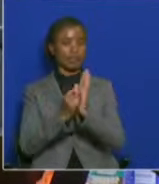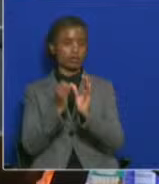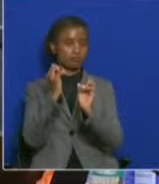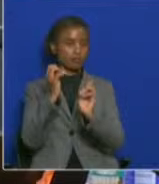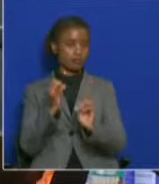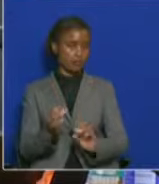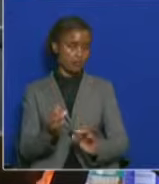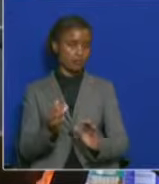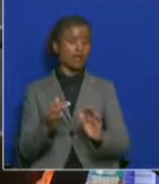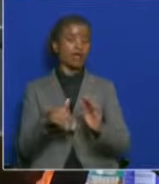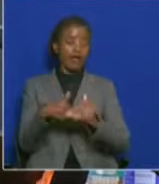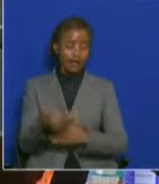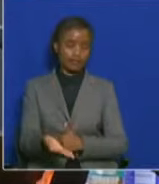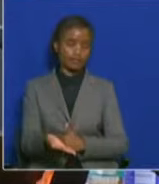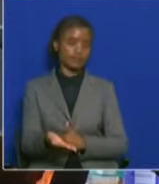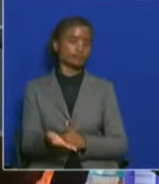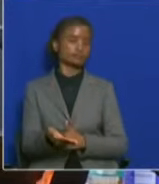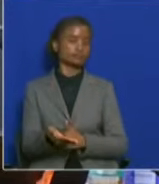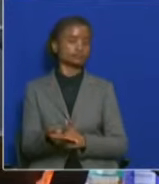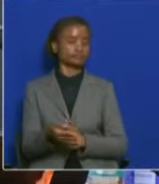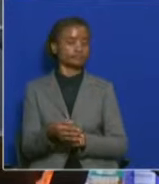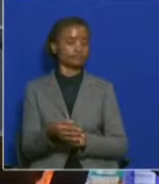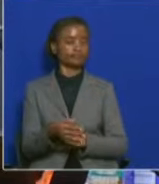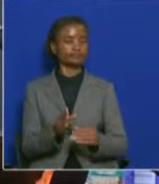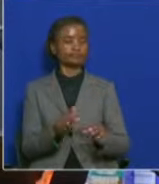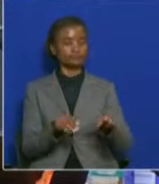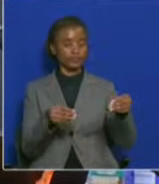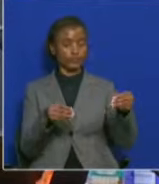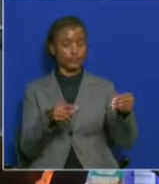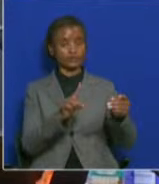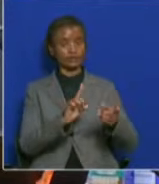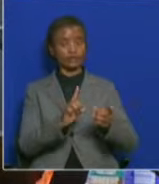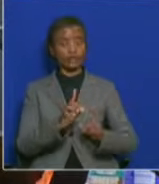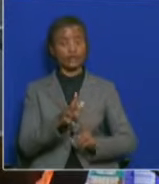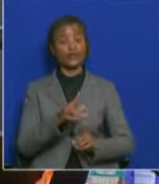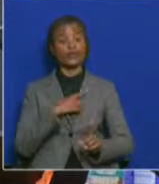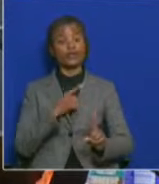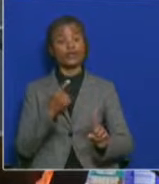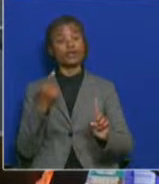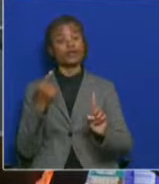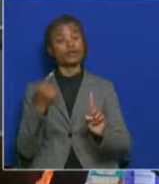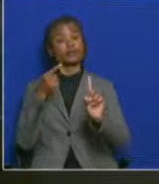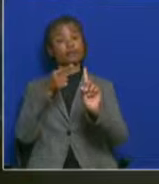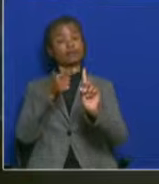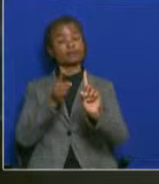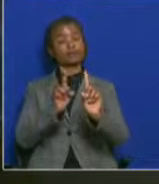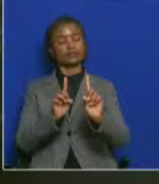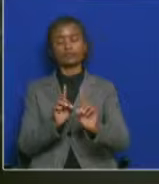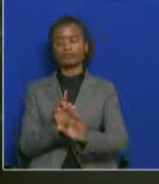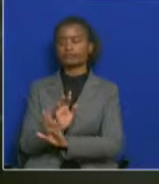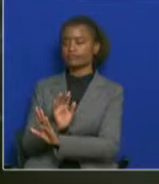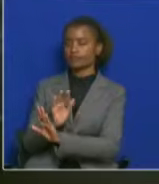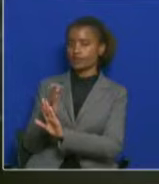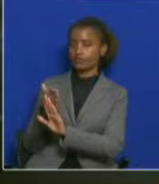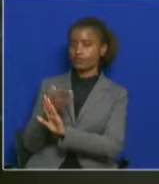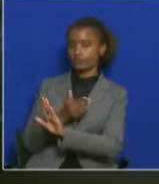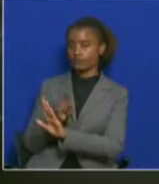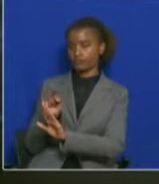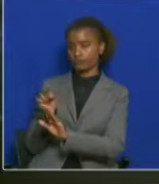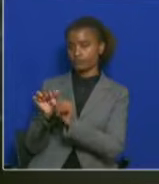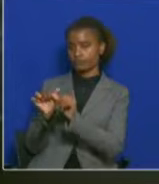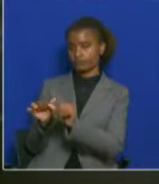That the purpose of this is... Before you go ahead,